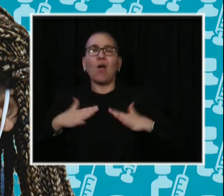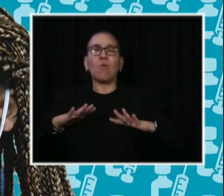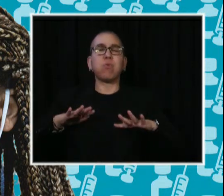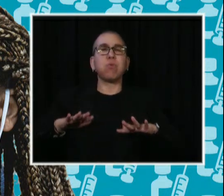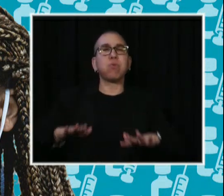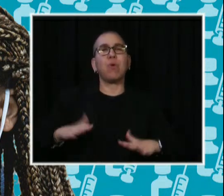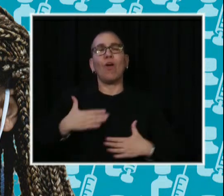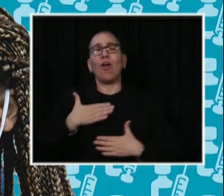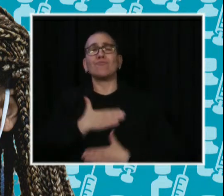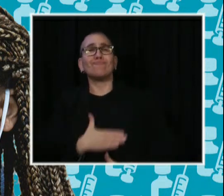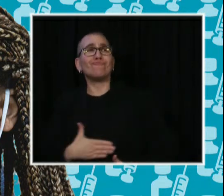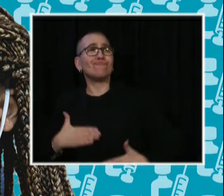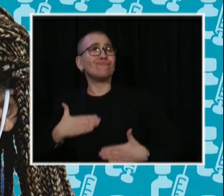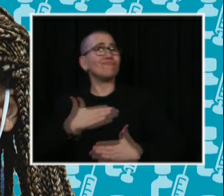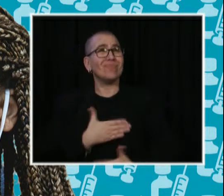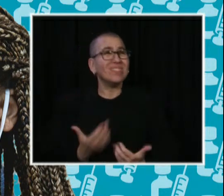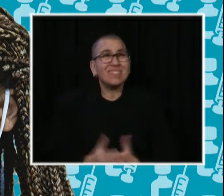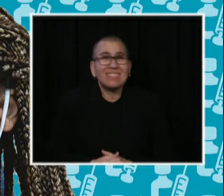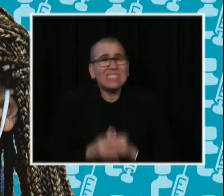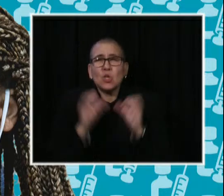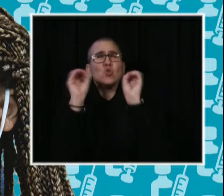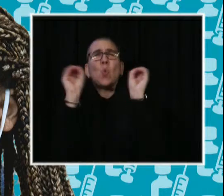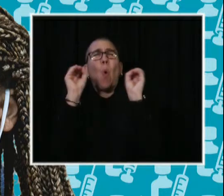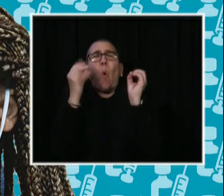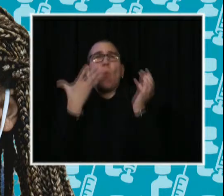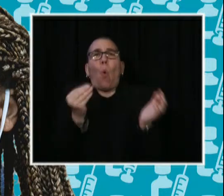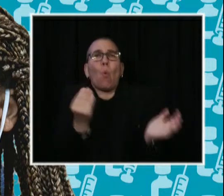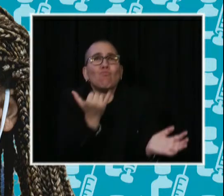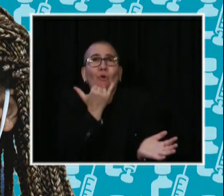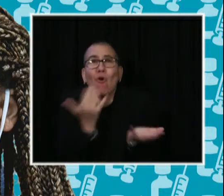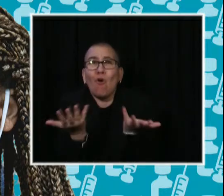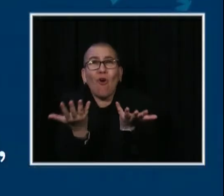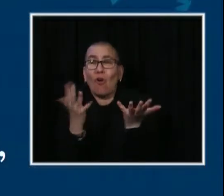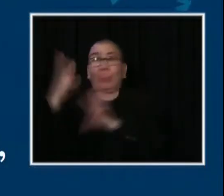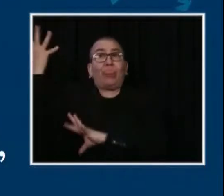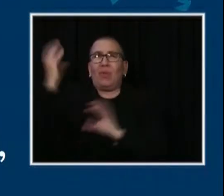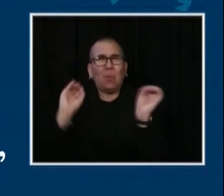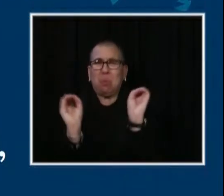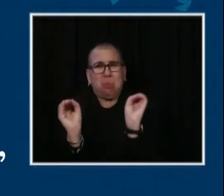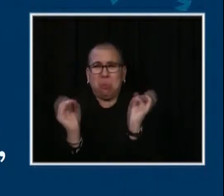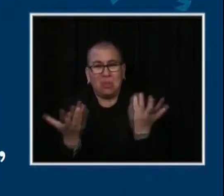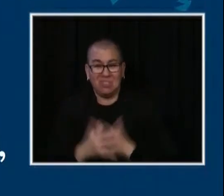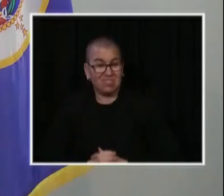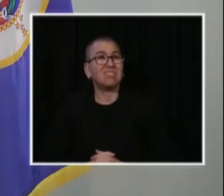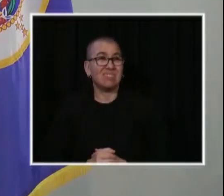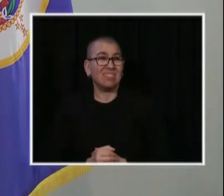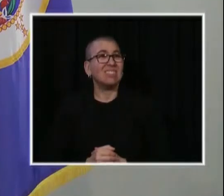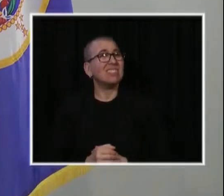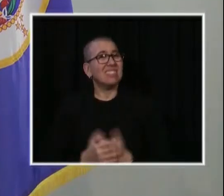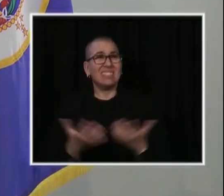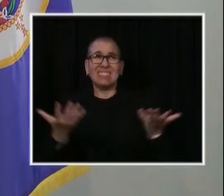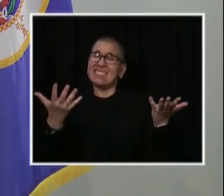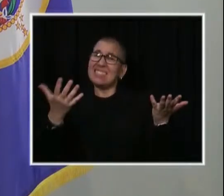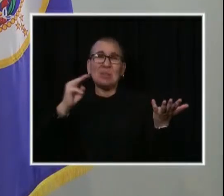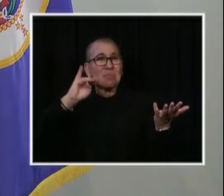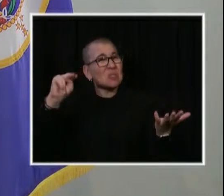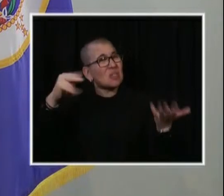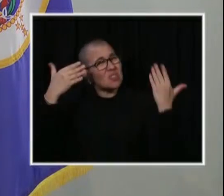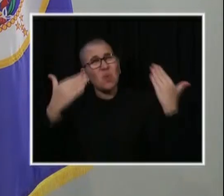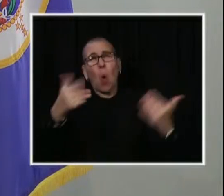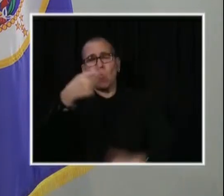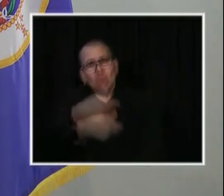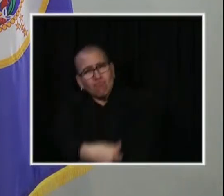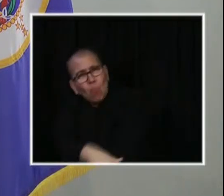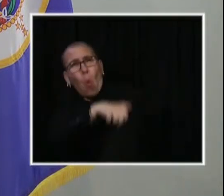Don't blow this now. We've got the chance to get there. And every Minnesotan's going to get this done and get it together. So roll up your sleeves, Minnesota. This